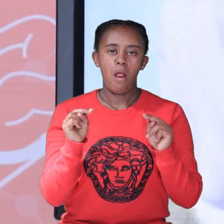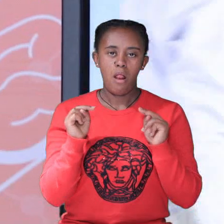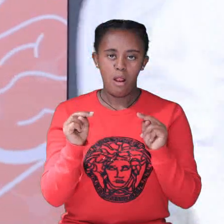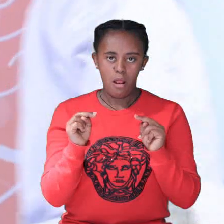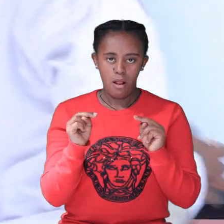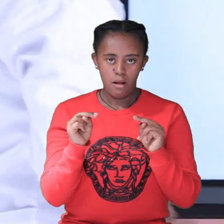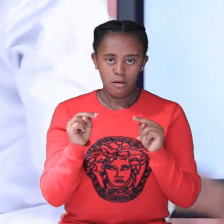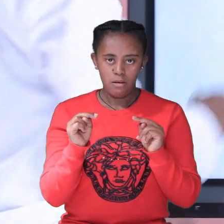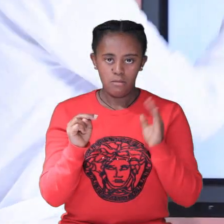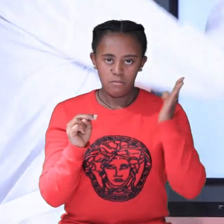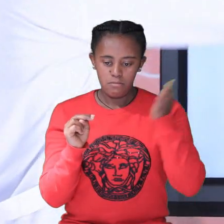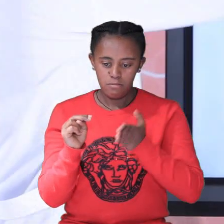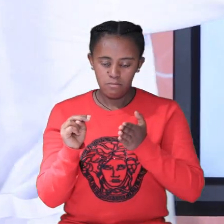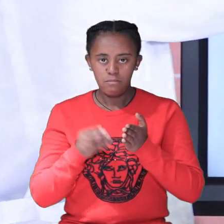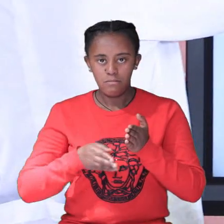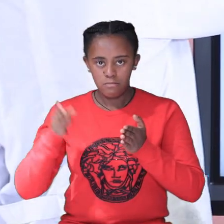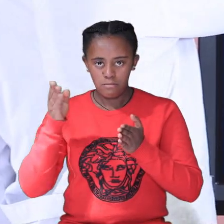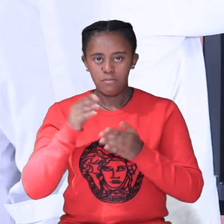Let's see one by one.